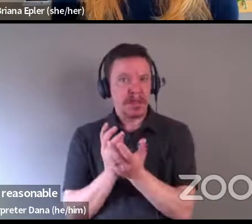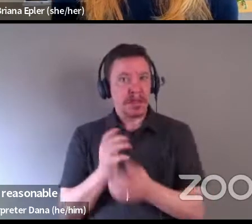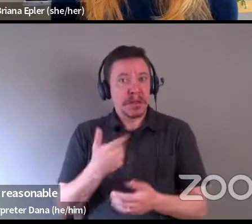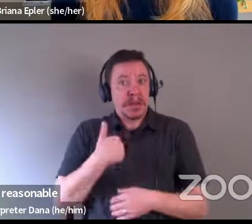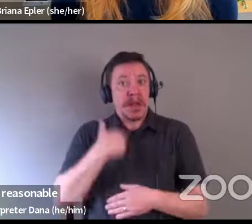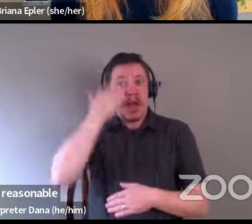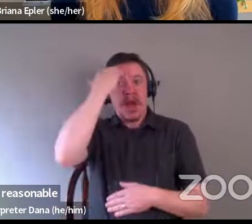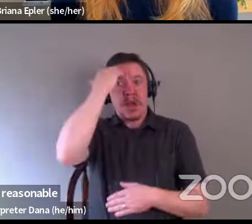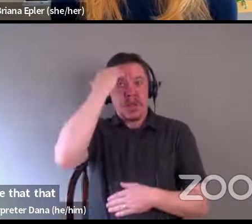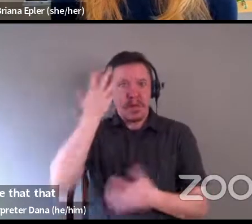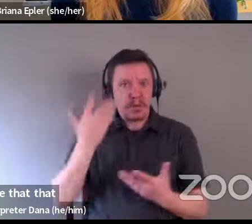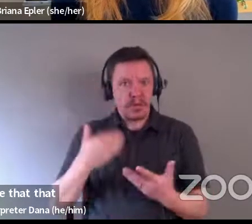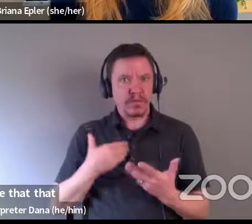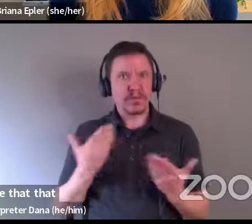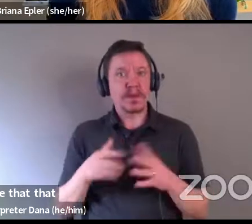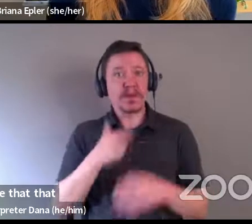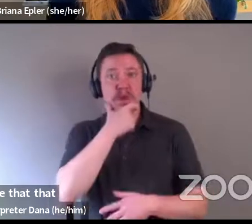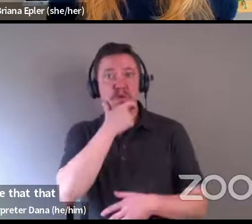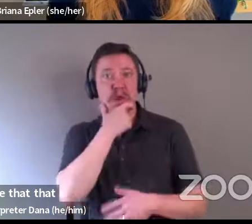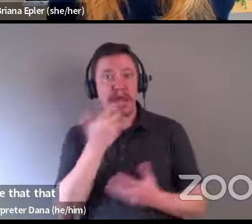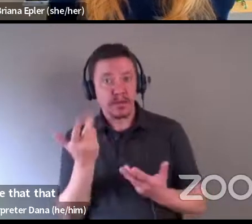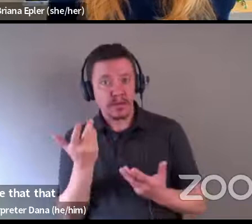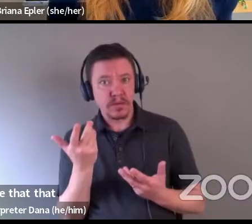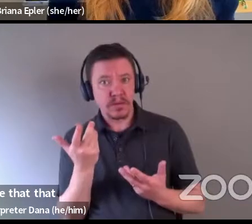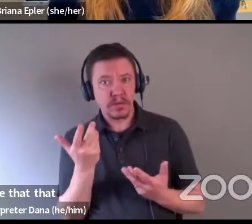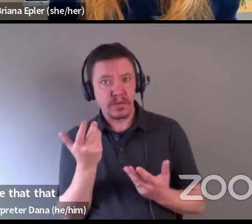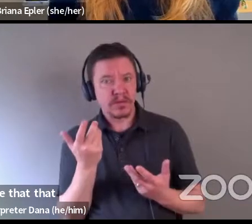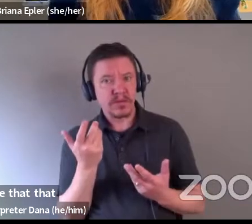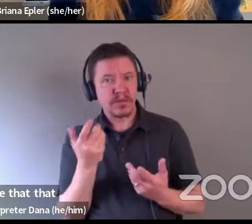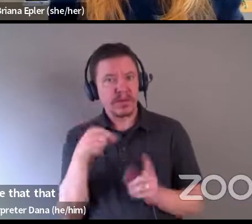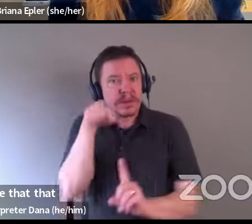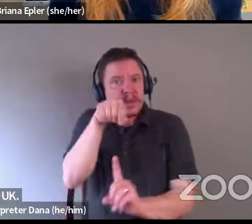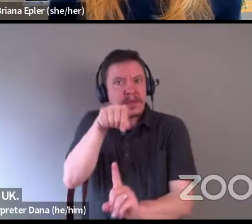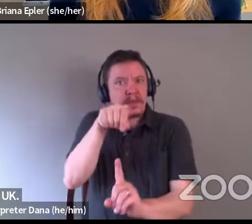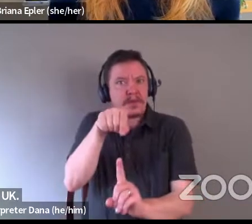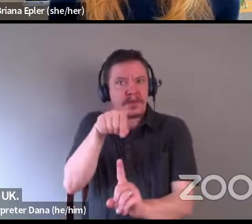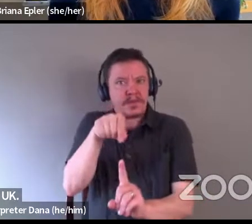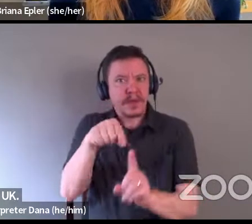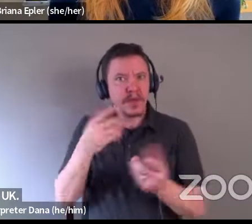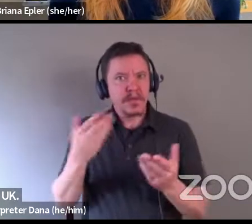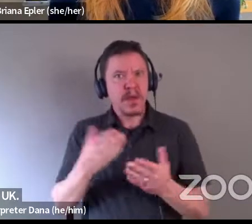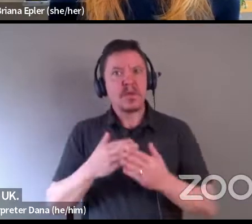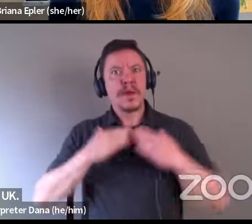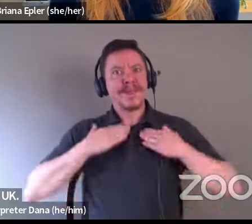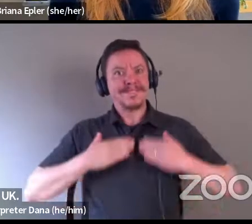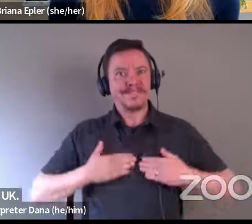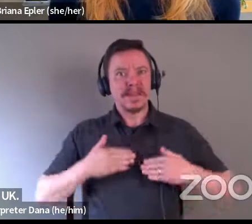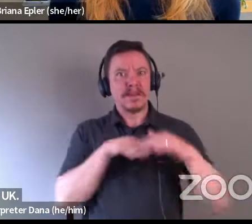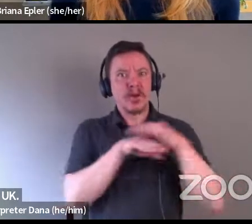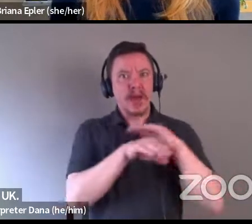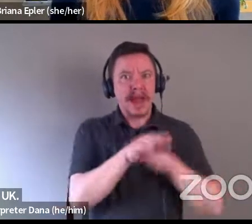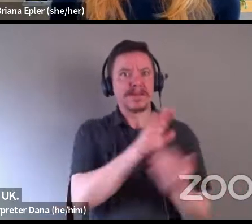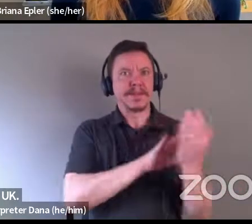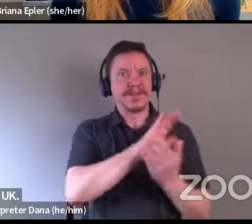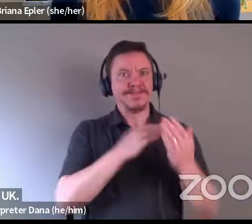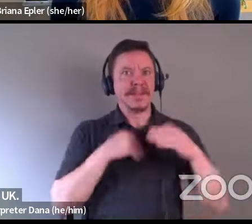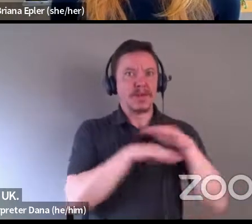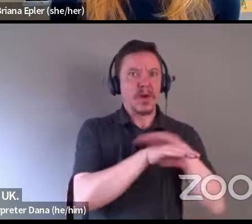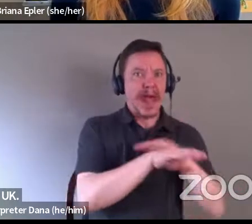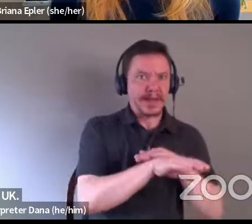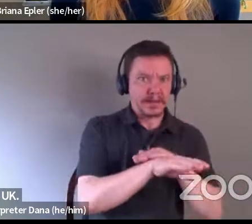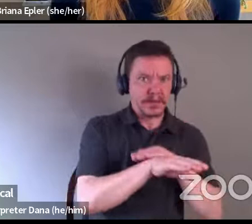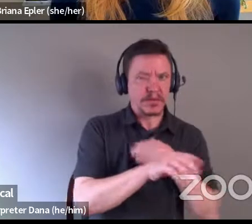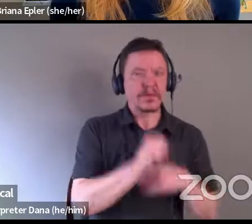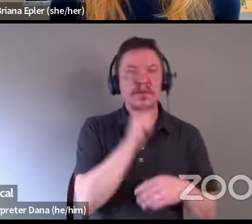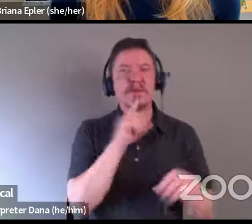the UK. It's all about physical access in the States. It's not about how you